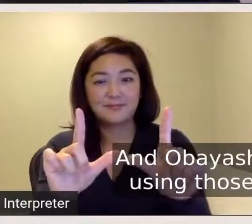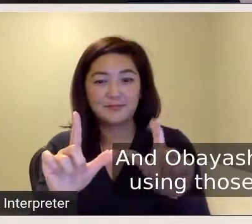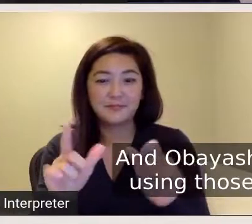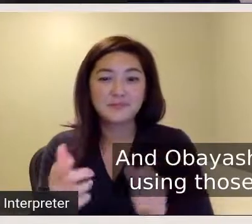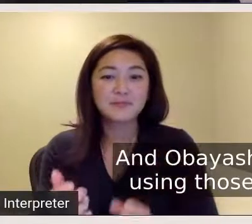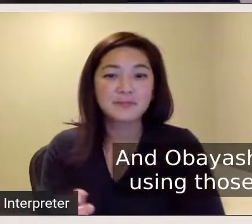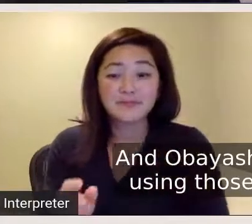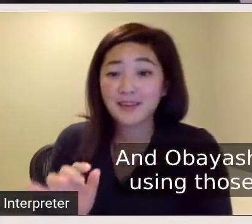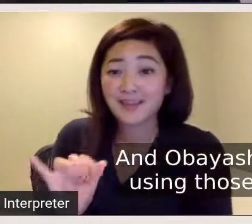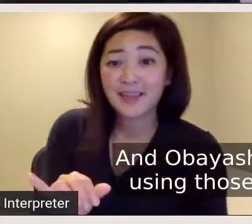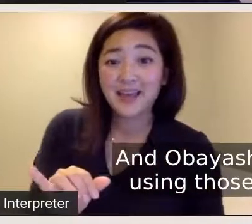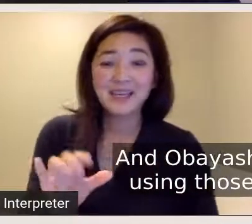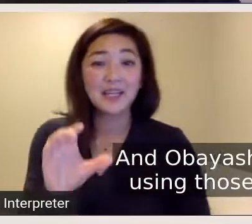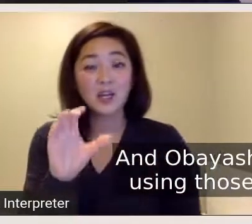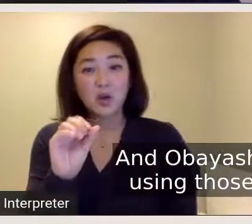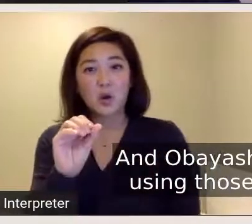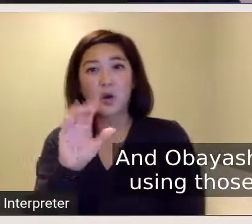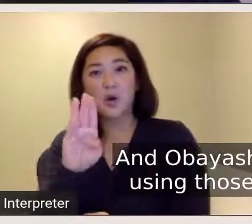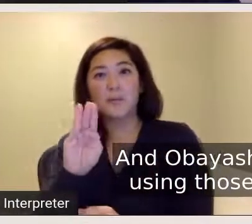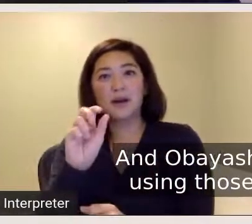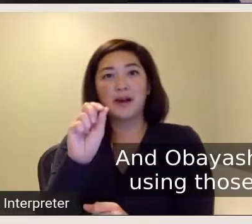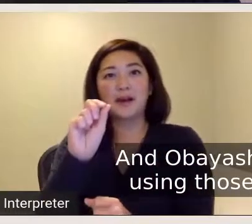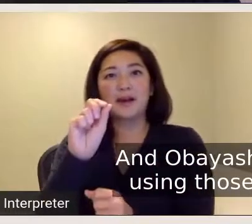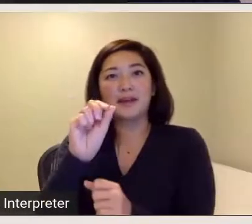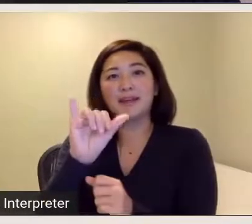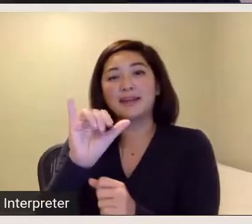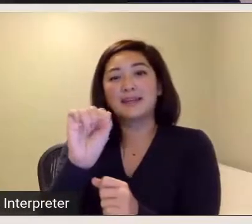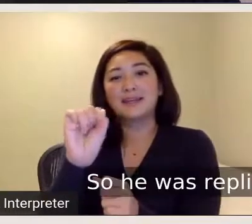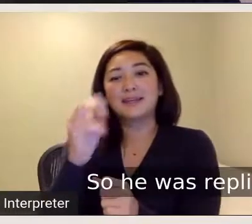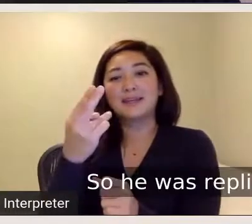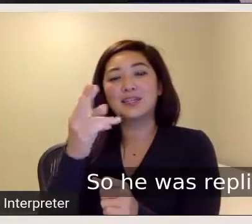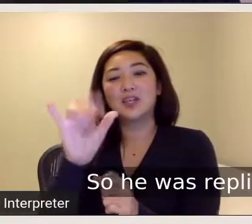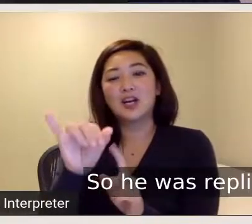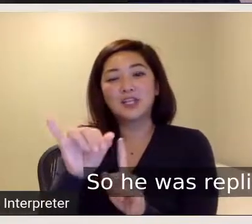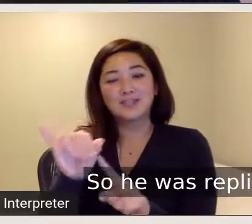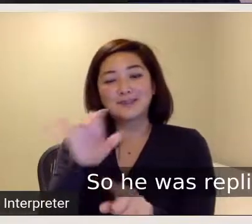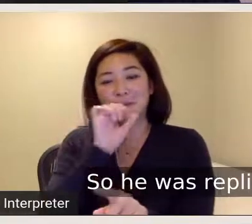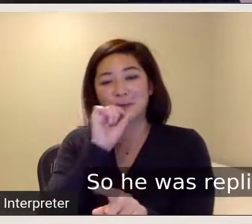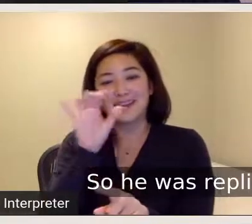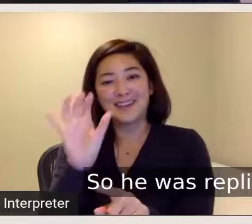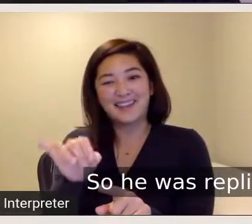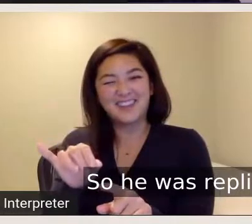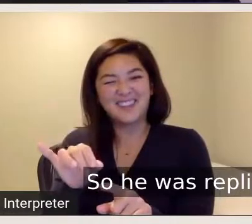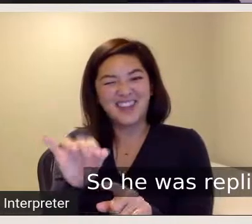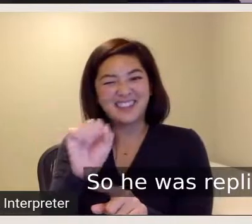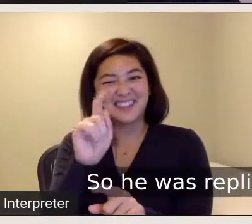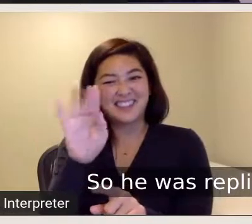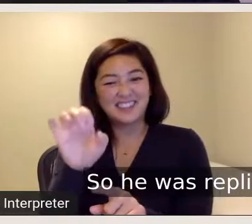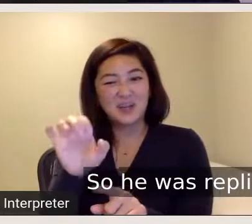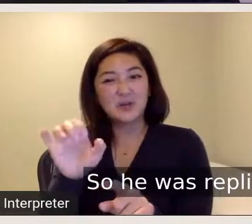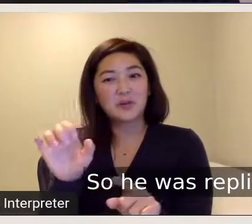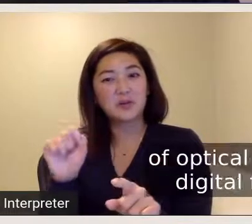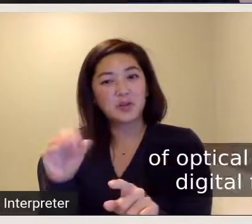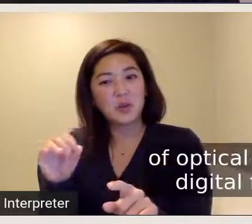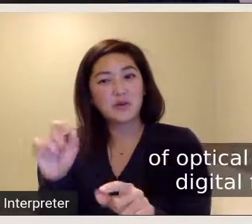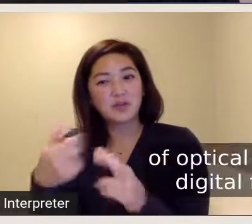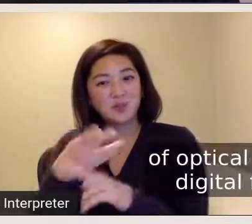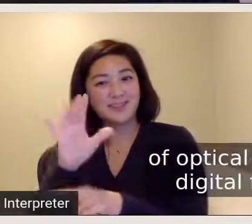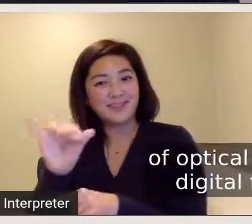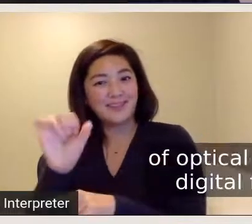was a big fan of, using those optical process. So he was, replicating similar type